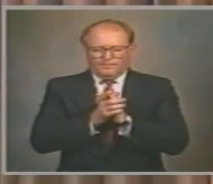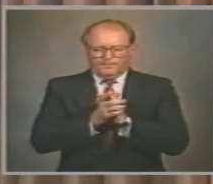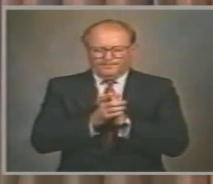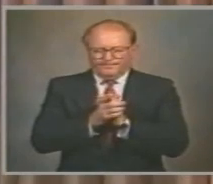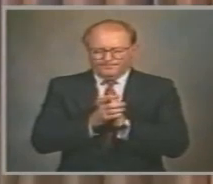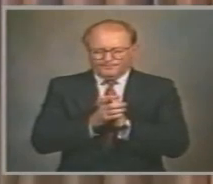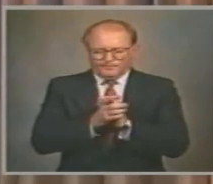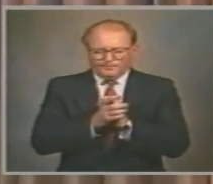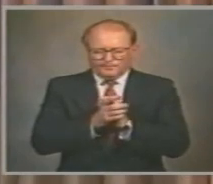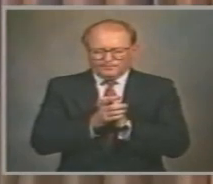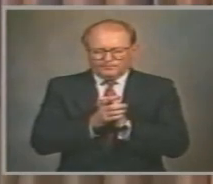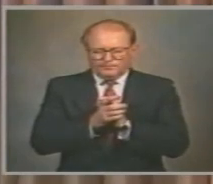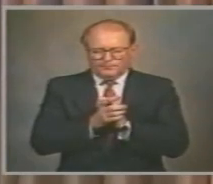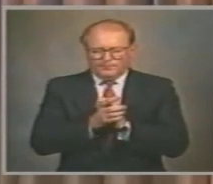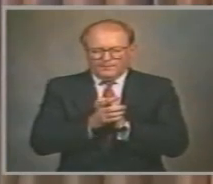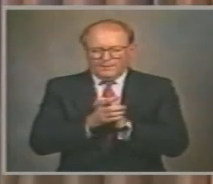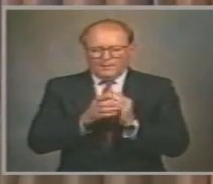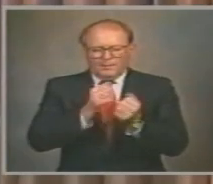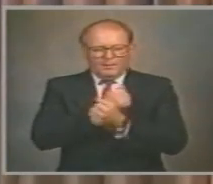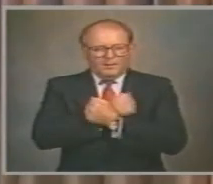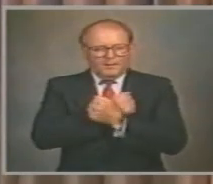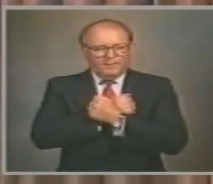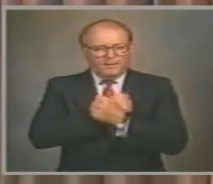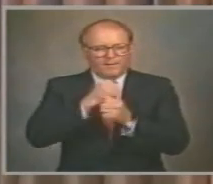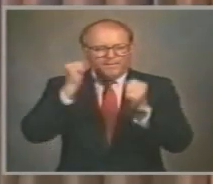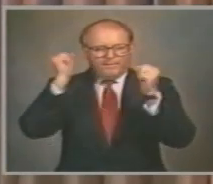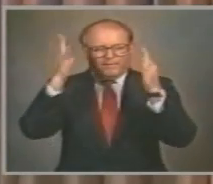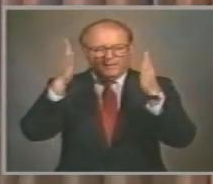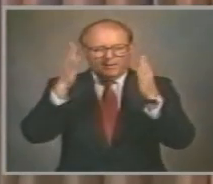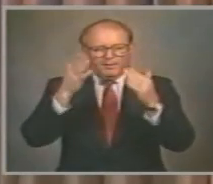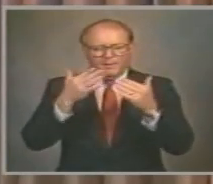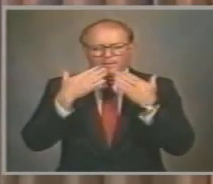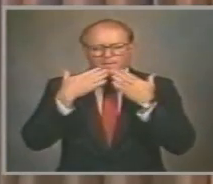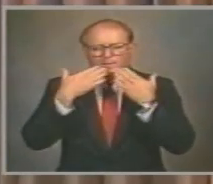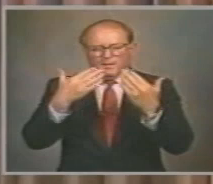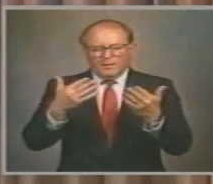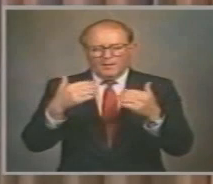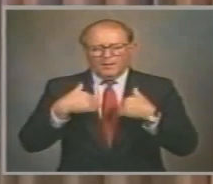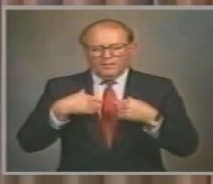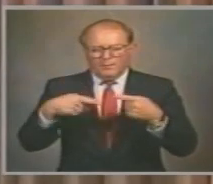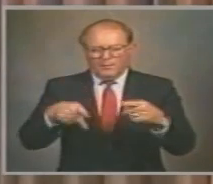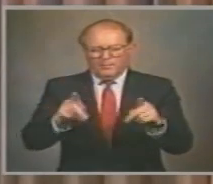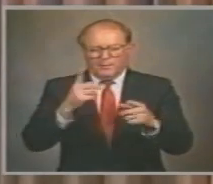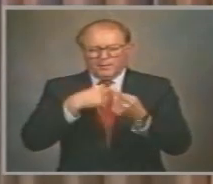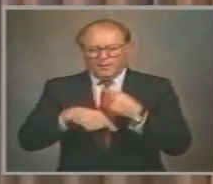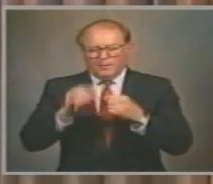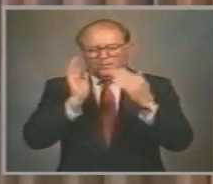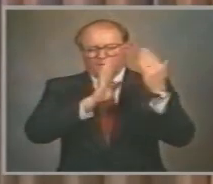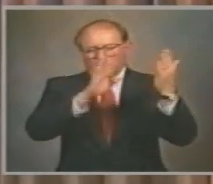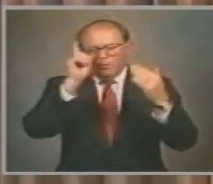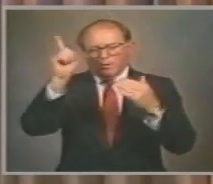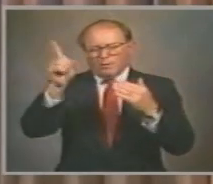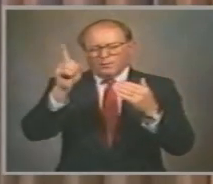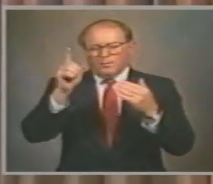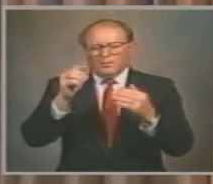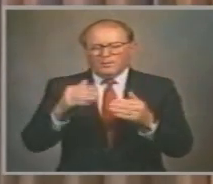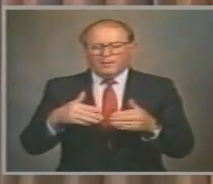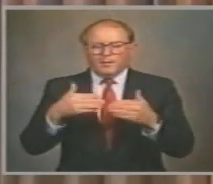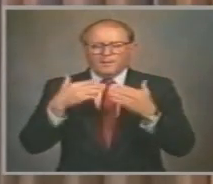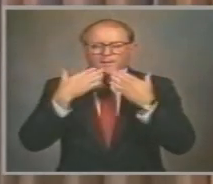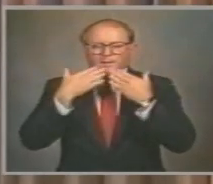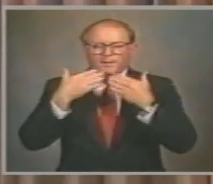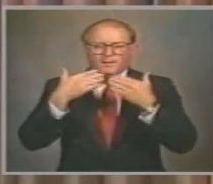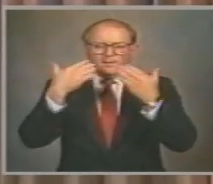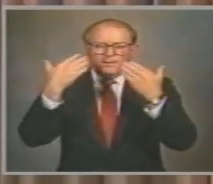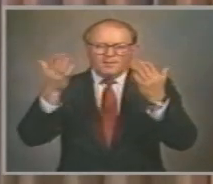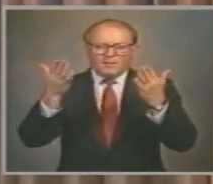prayer. Loving Father, we are so grateful that we have the privilege of coming to you in prayer and offering to you the thanksgiving and petitions